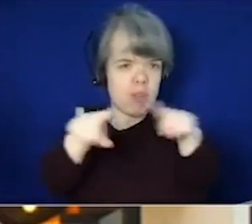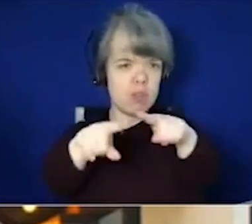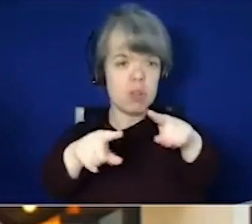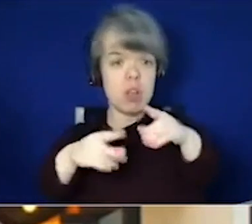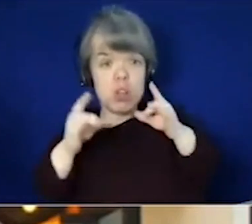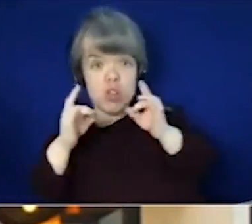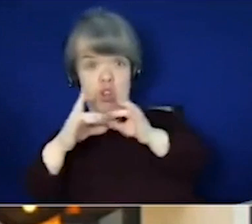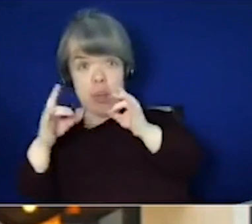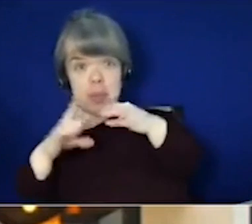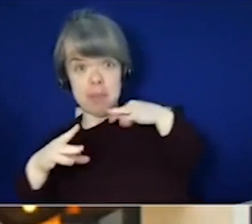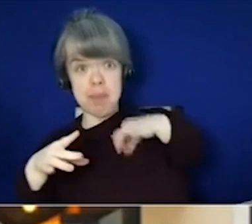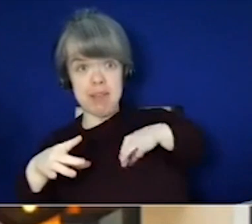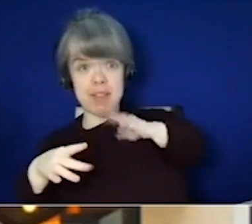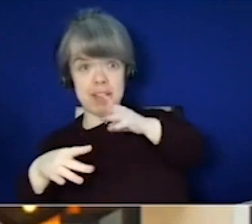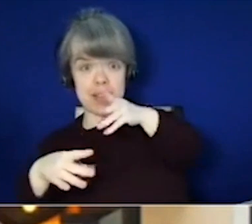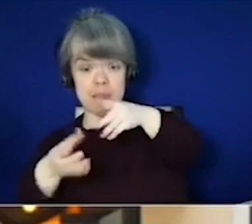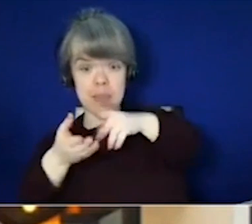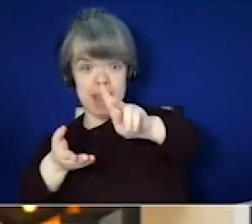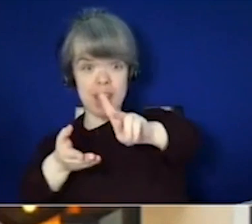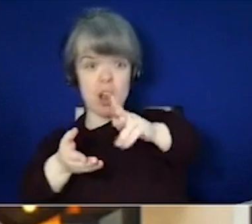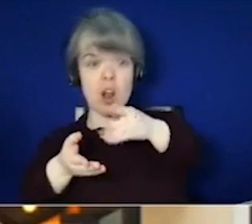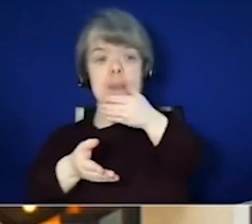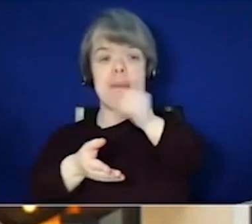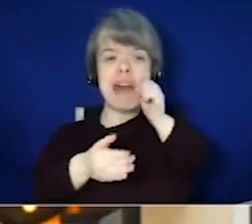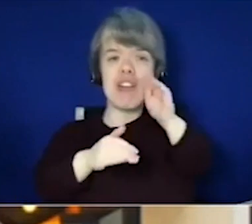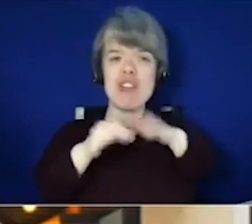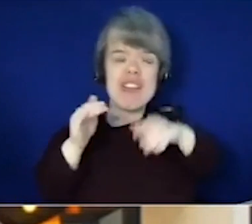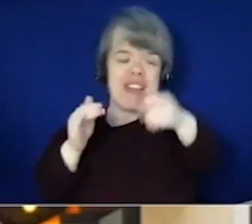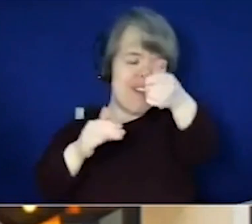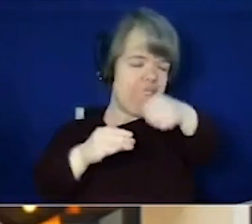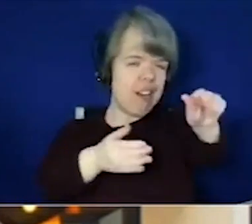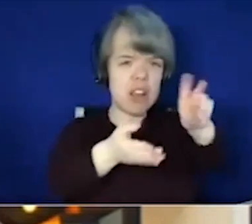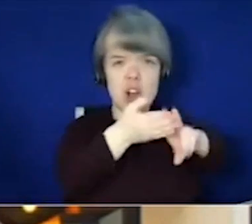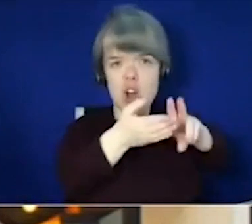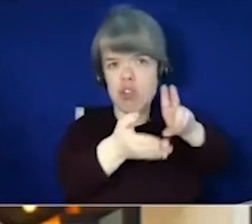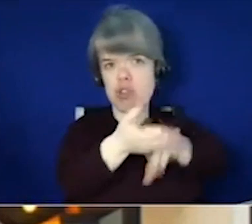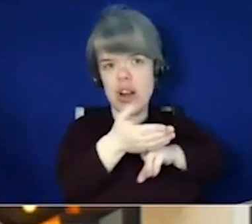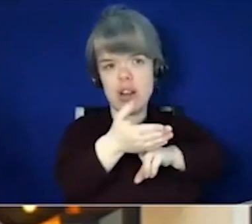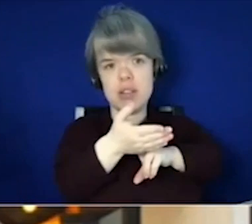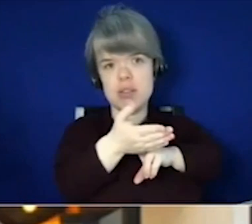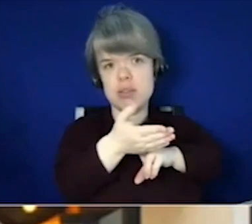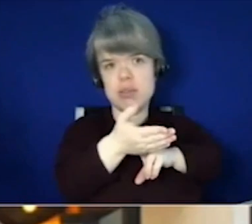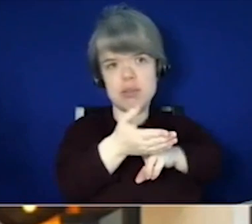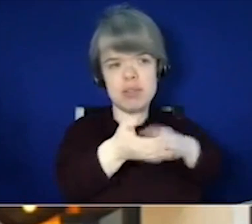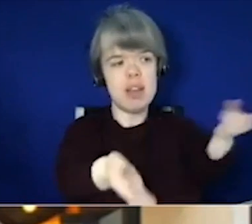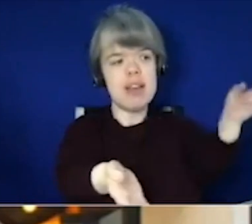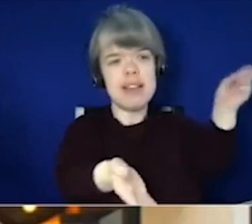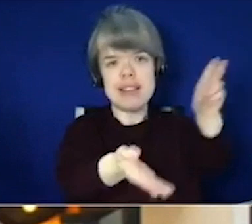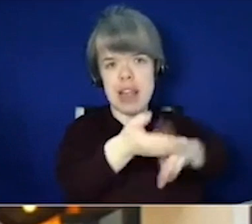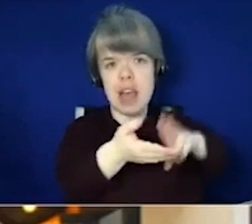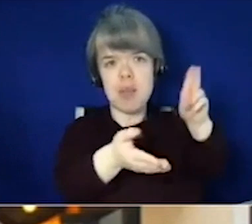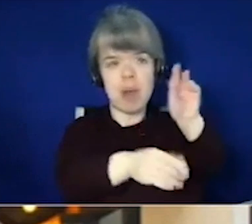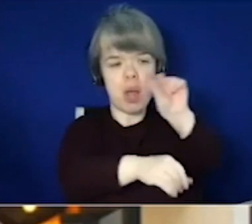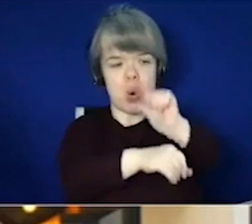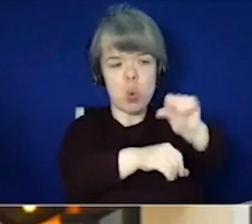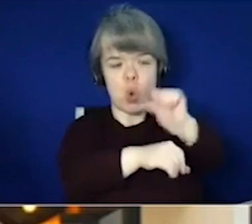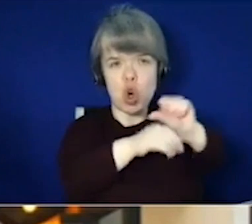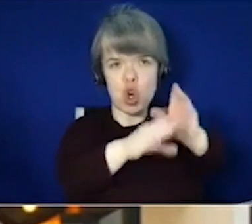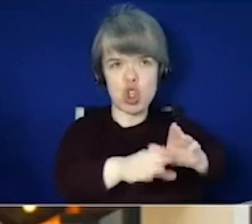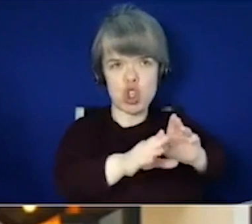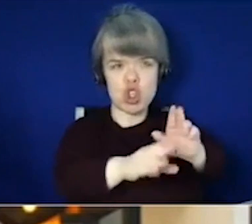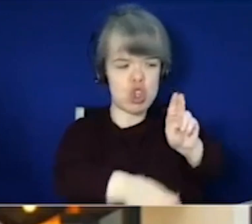in chat and let's go ahead and have some great dialogue. And I hope you guys are as excited and optimistic and inspired as I am, because today is a new